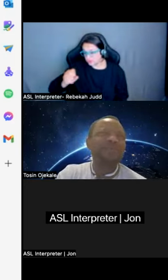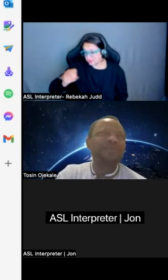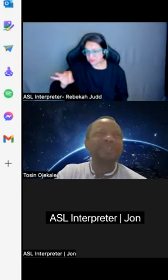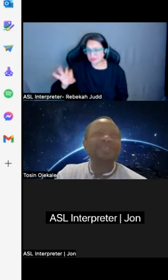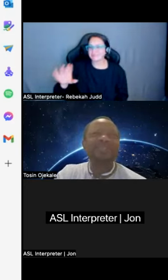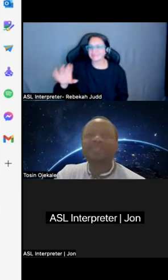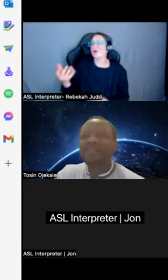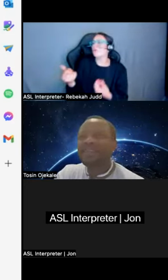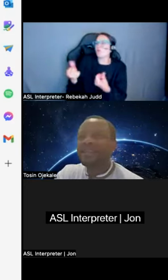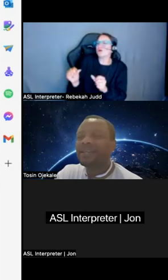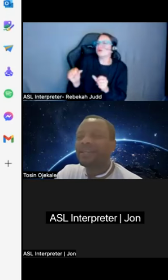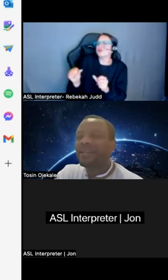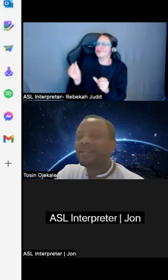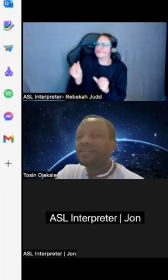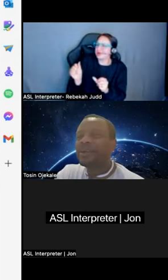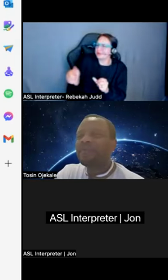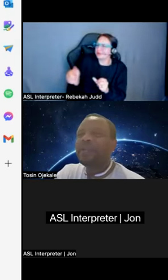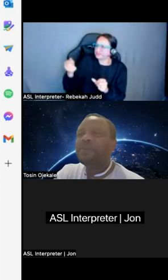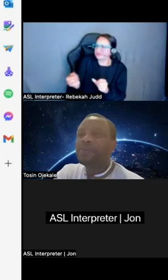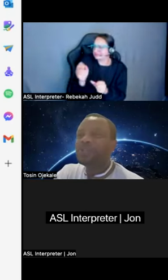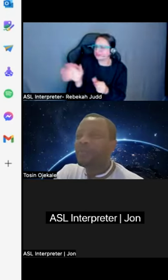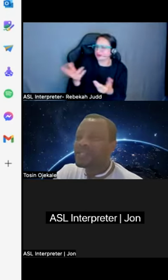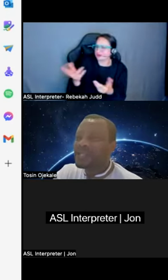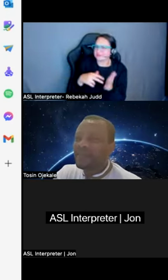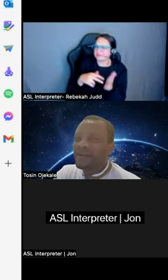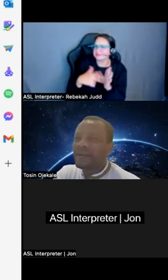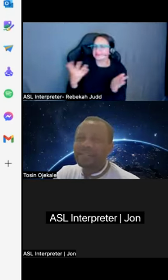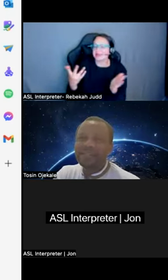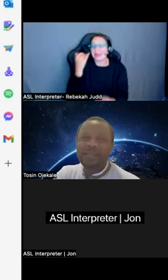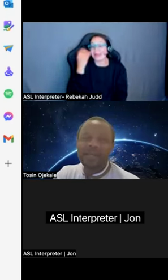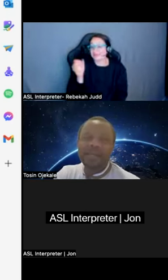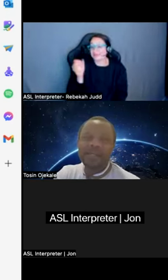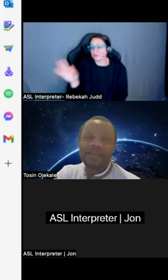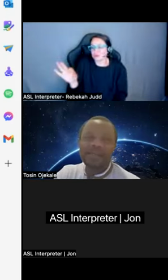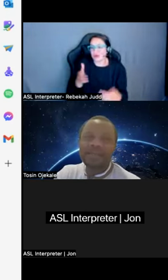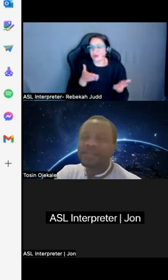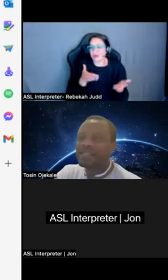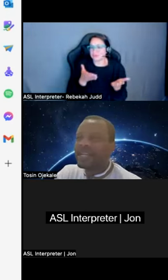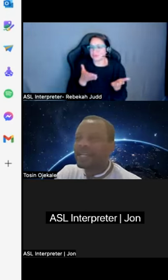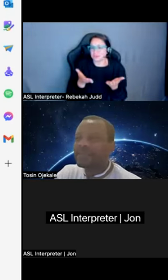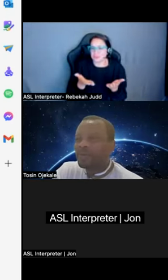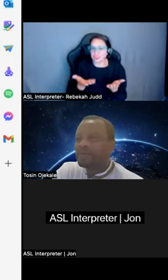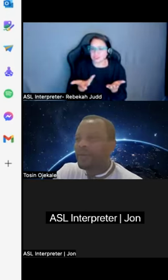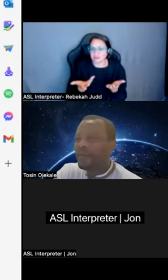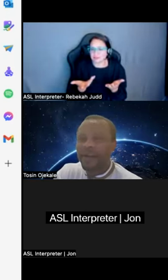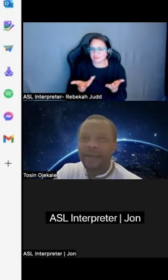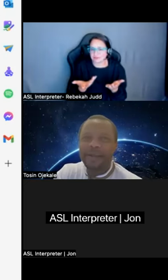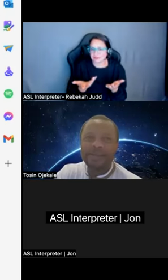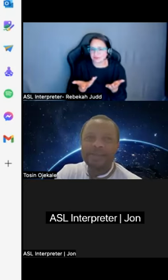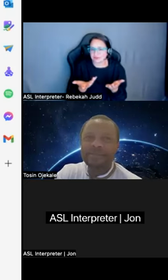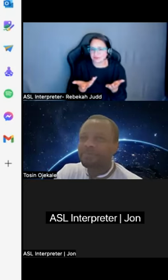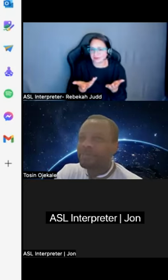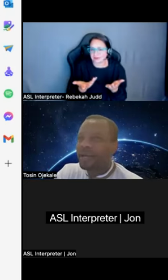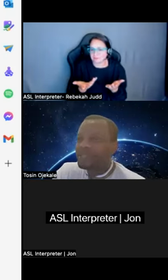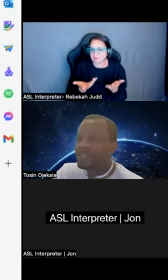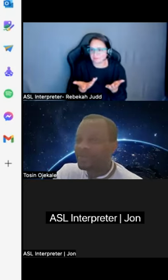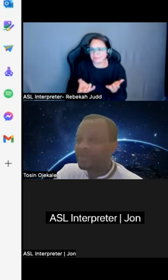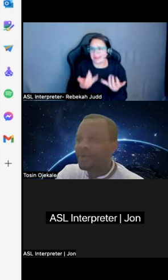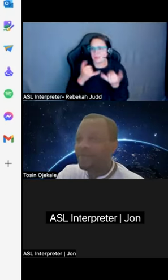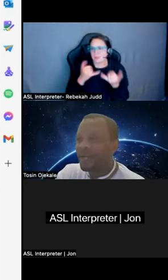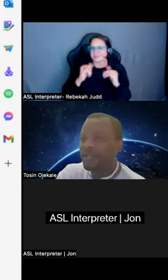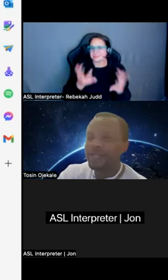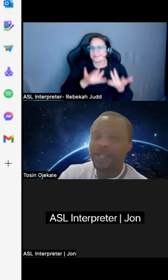off is the thing. So even if you switch off a server and it still gets burned by fire, you probably still